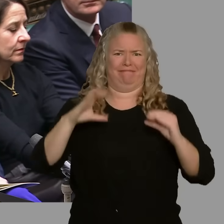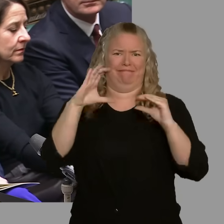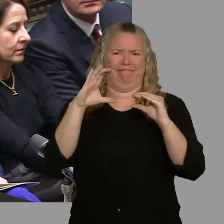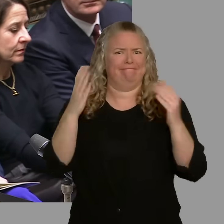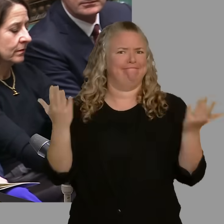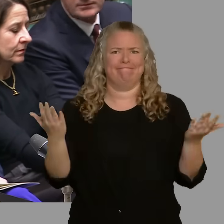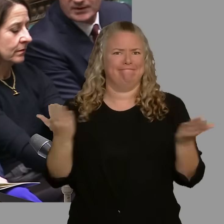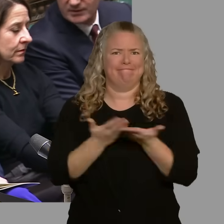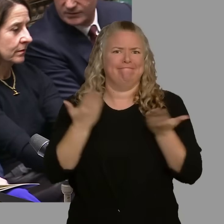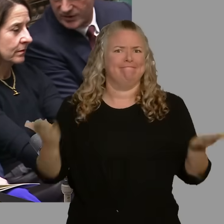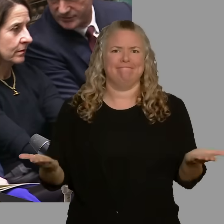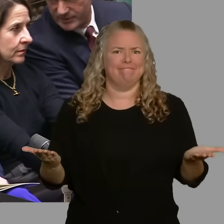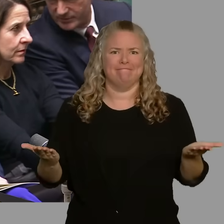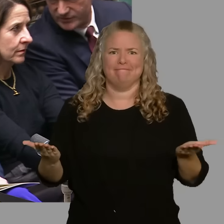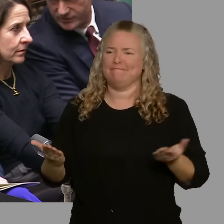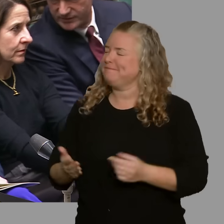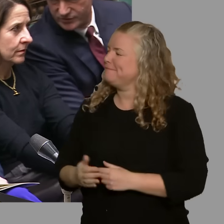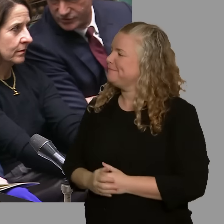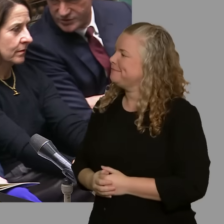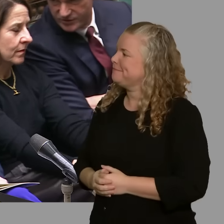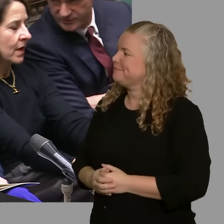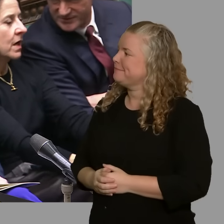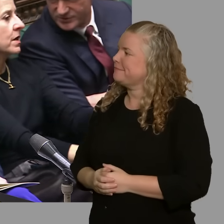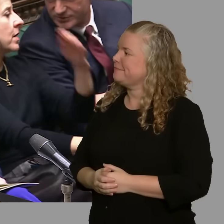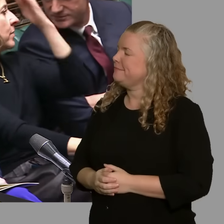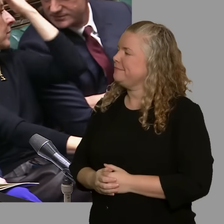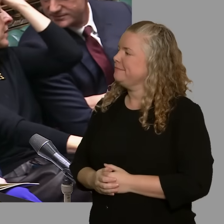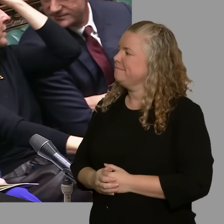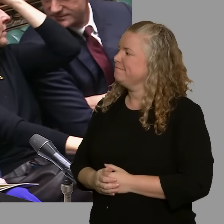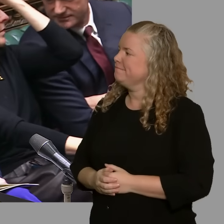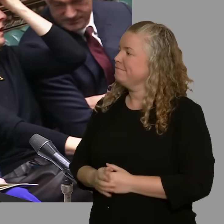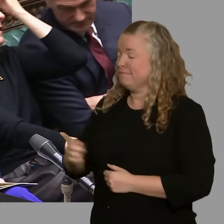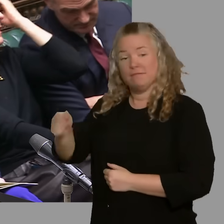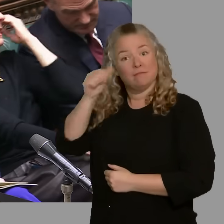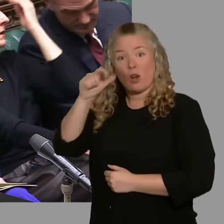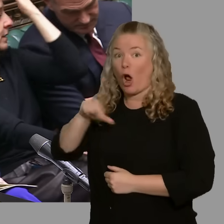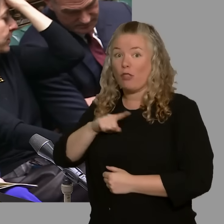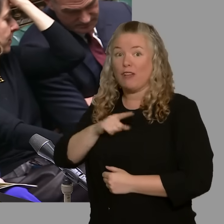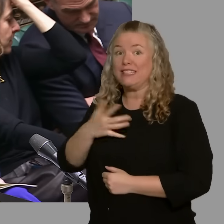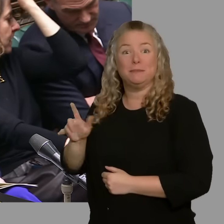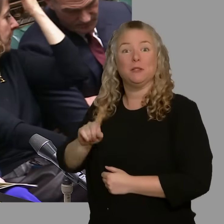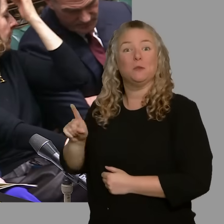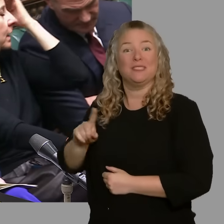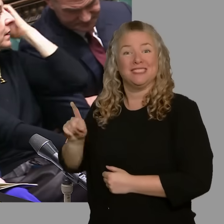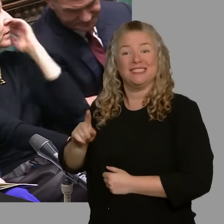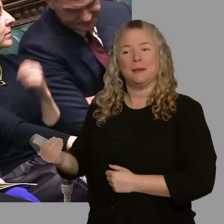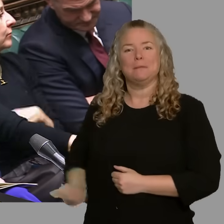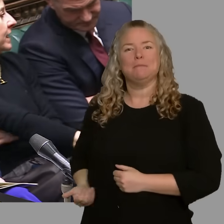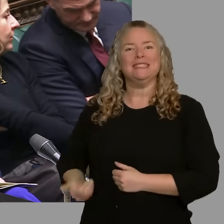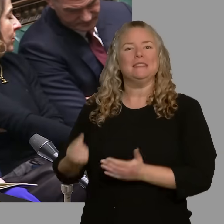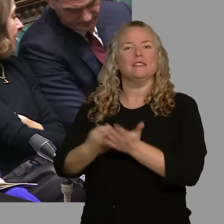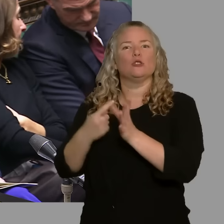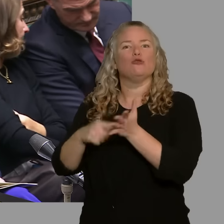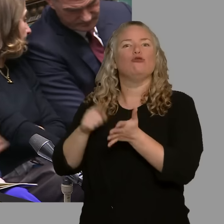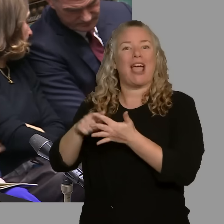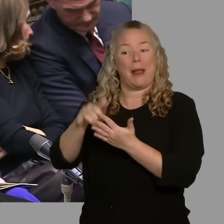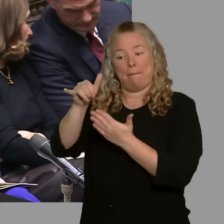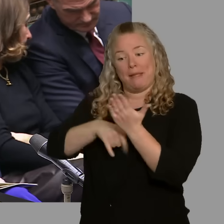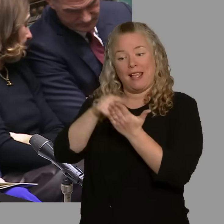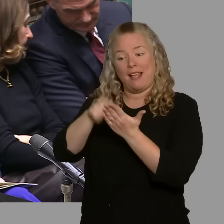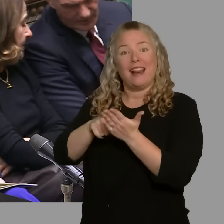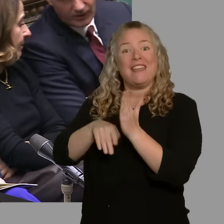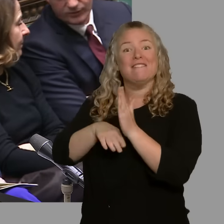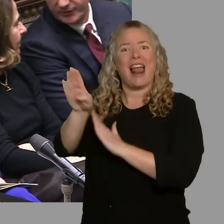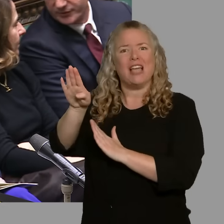with new permanent lower rates set on and introduced for retail, hospitality and leisure. And as part of our small business plan, we're providing £3